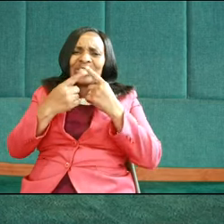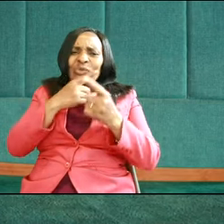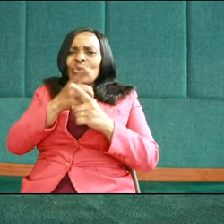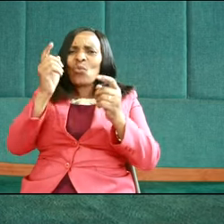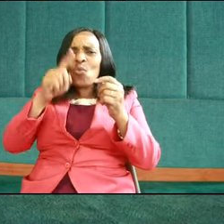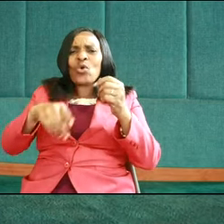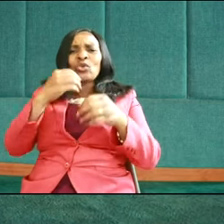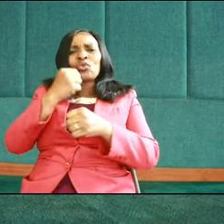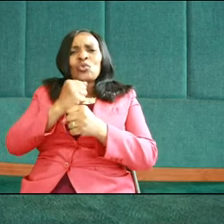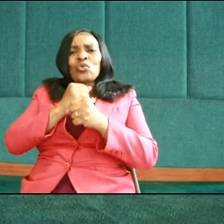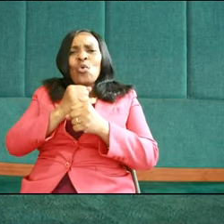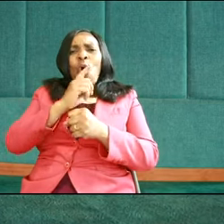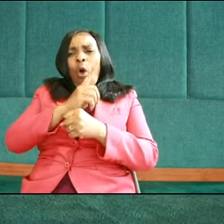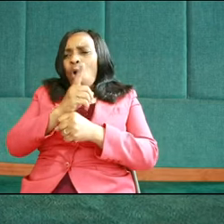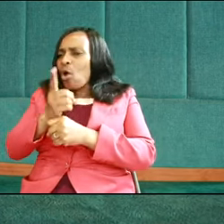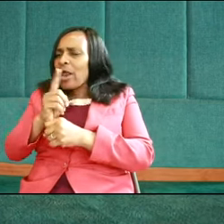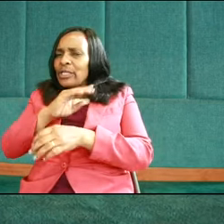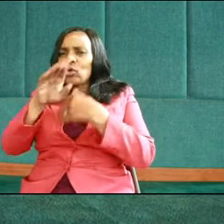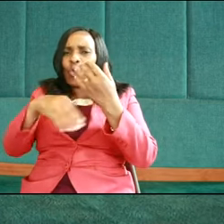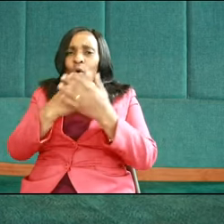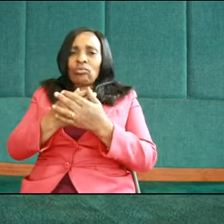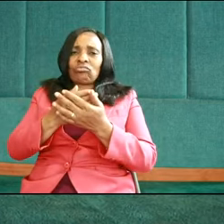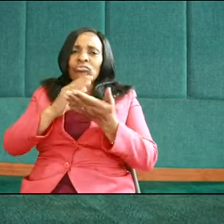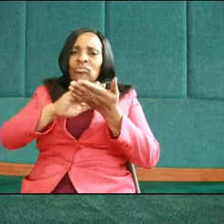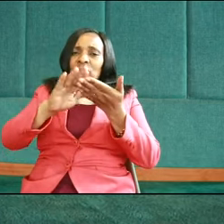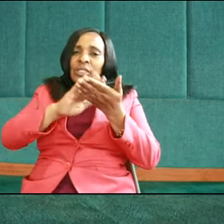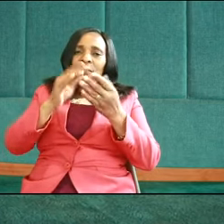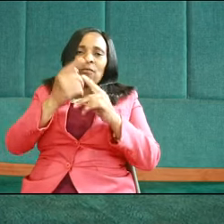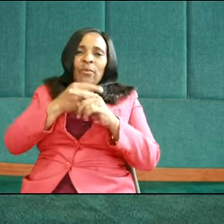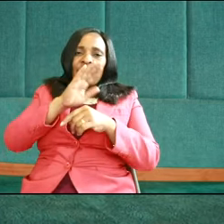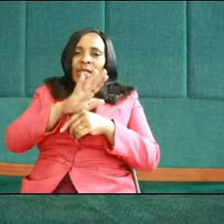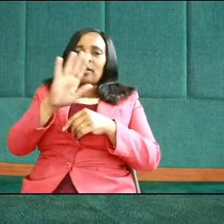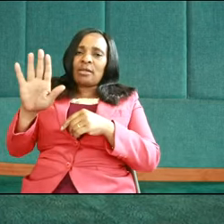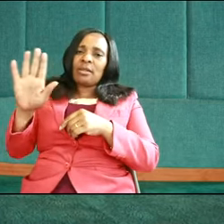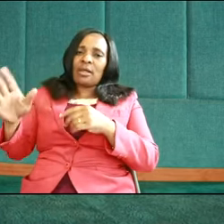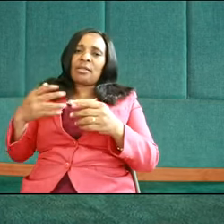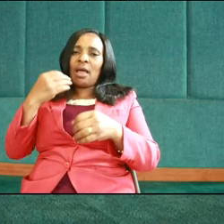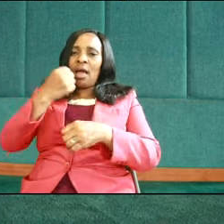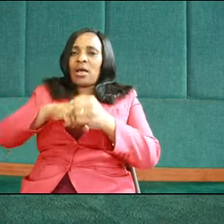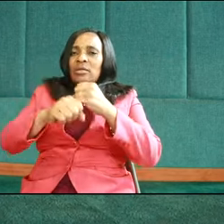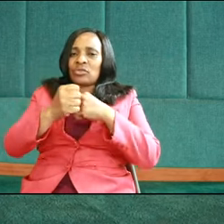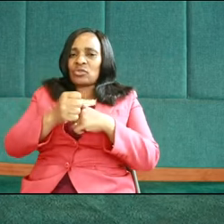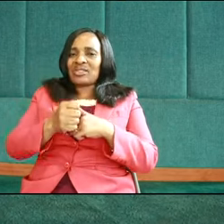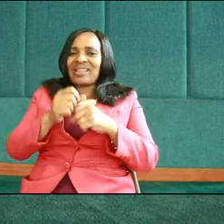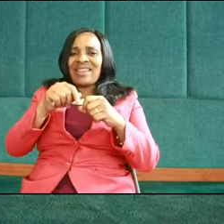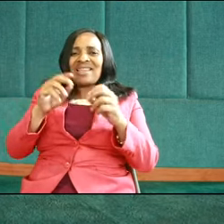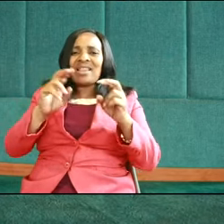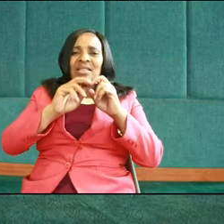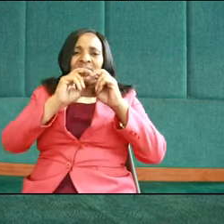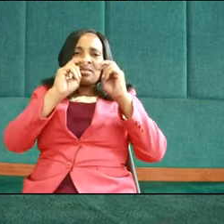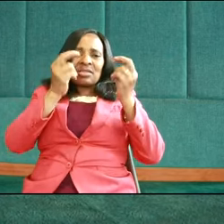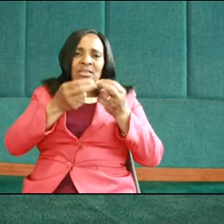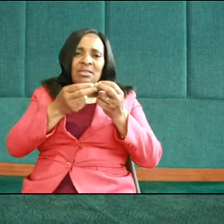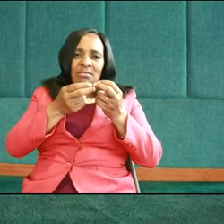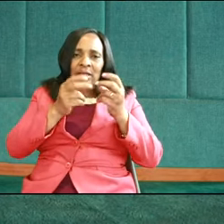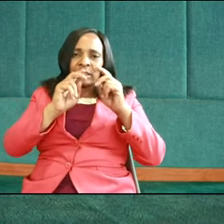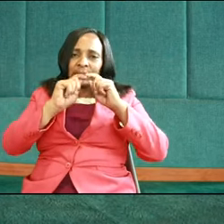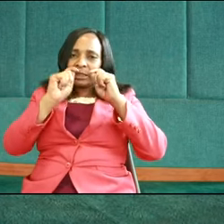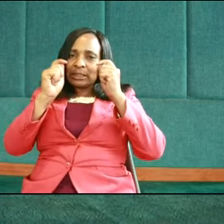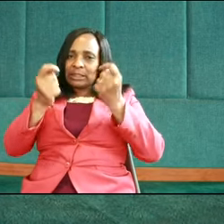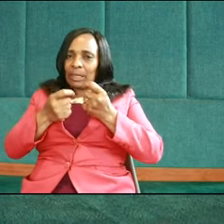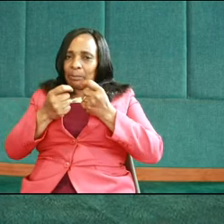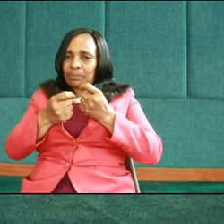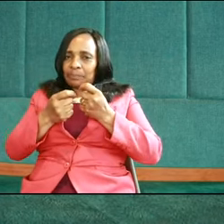He commands everyone to repent from their deeds. Now, on the theme of repentance, when you have a